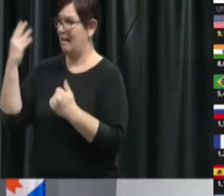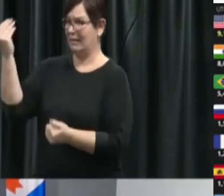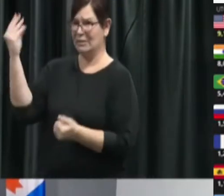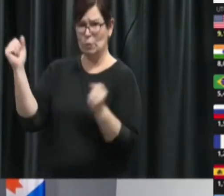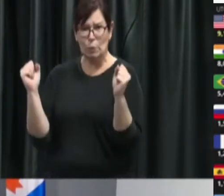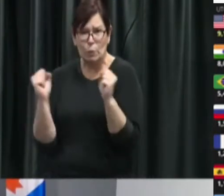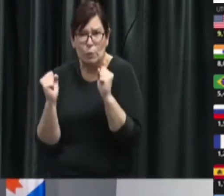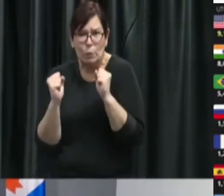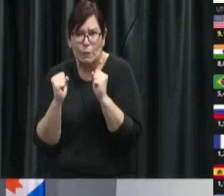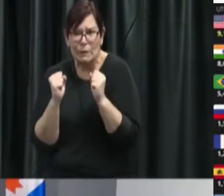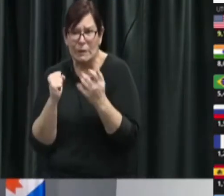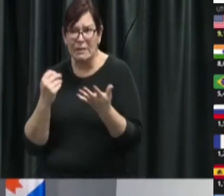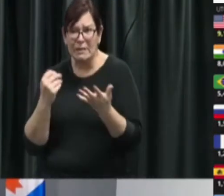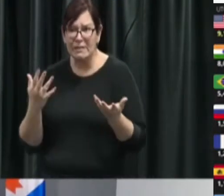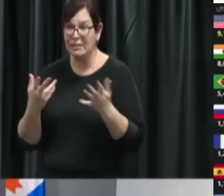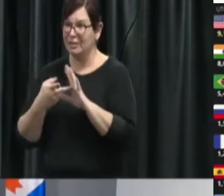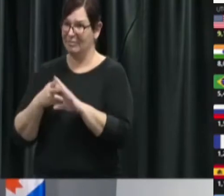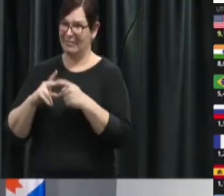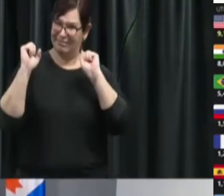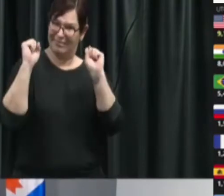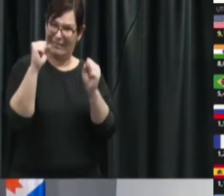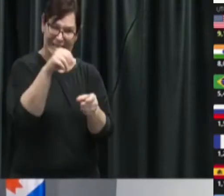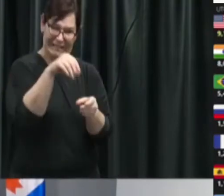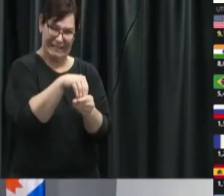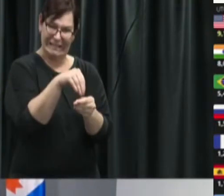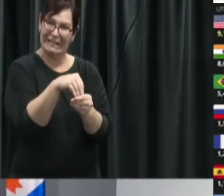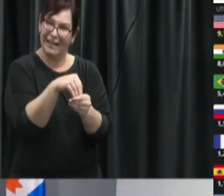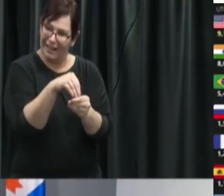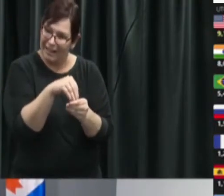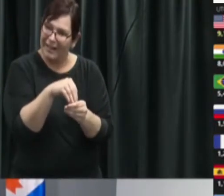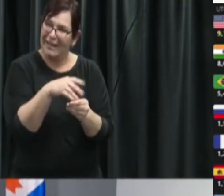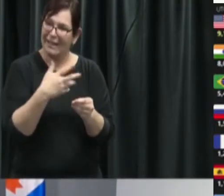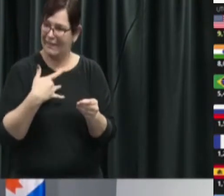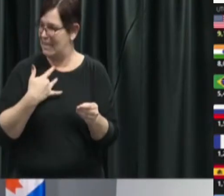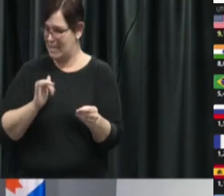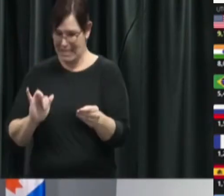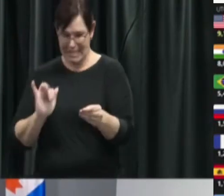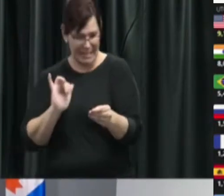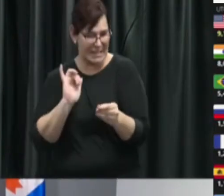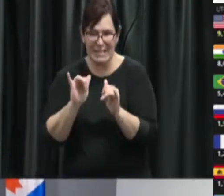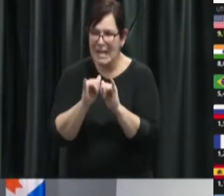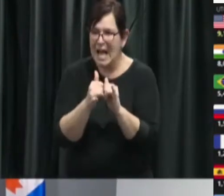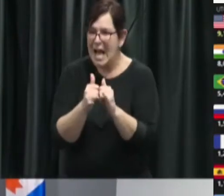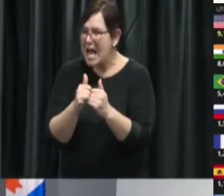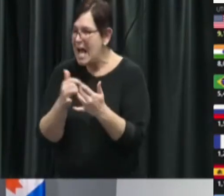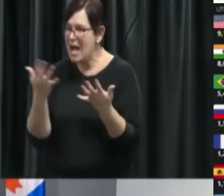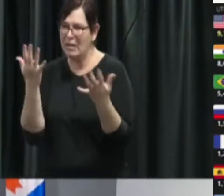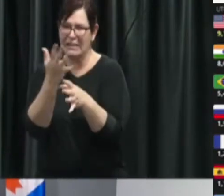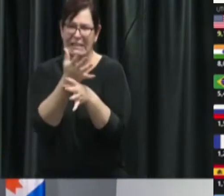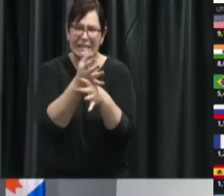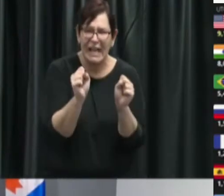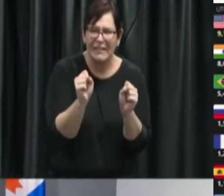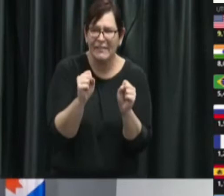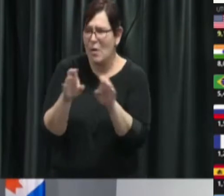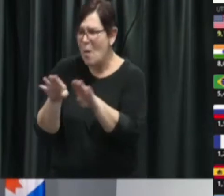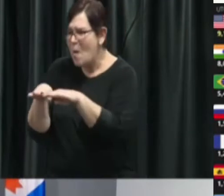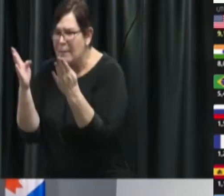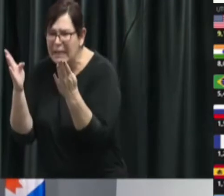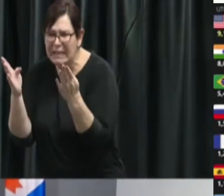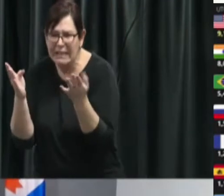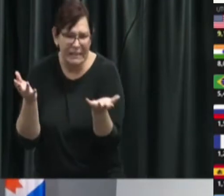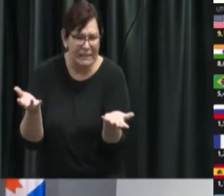may be indoors. So the challenge for us is to have the doors open safely so that people can go to gyms or many other places,